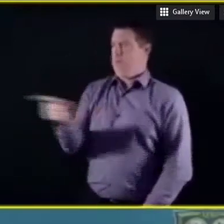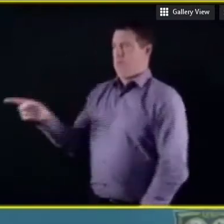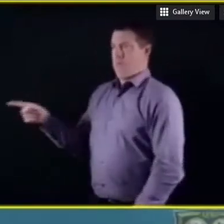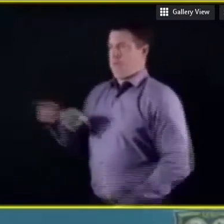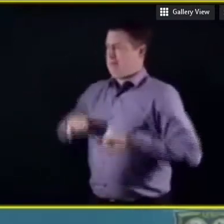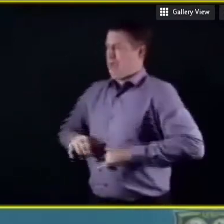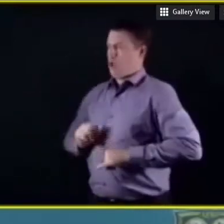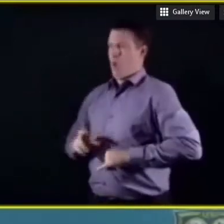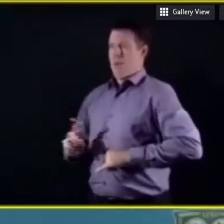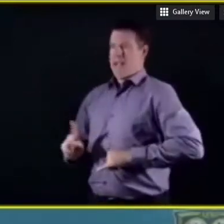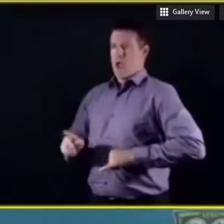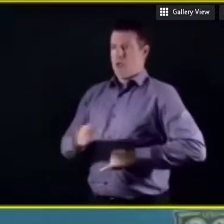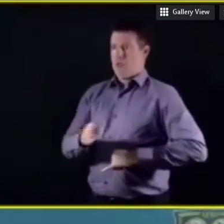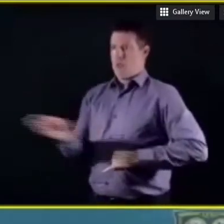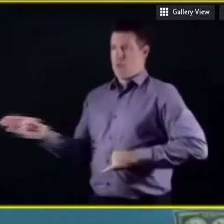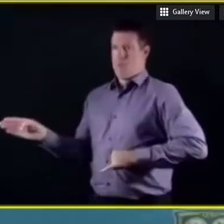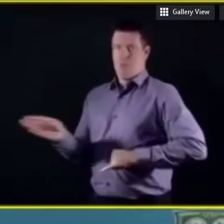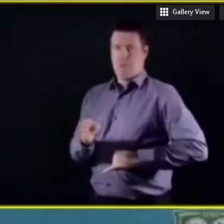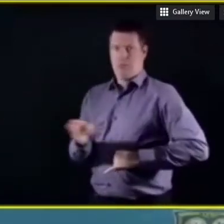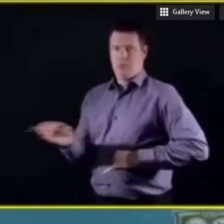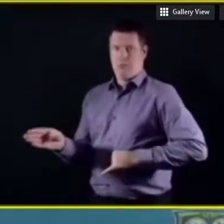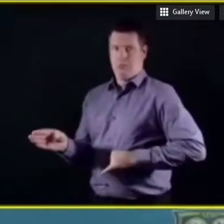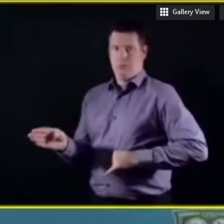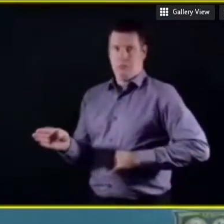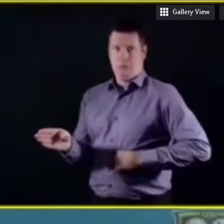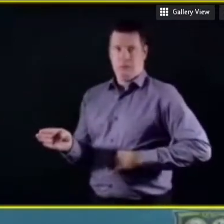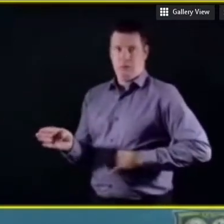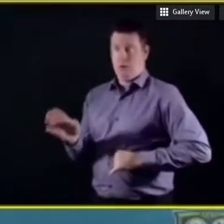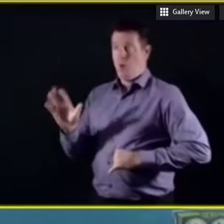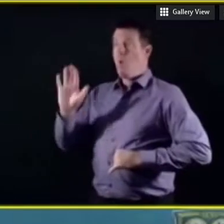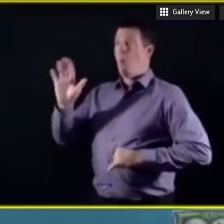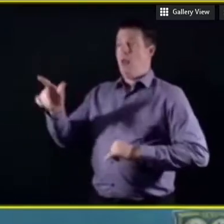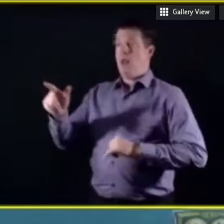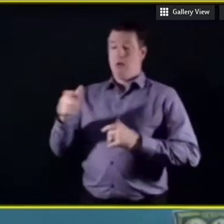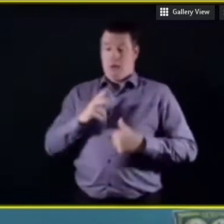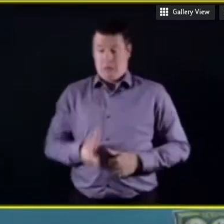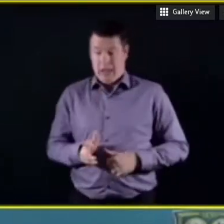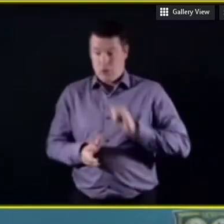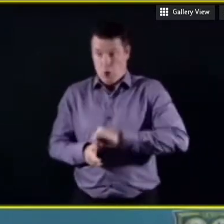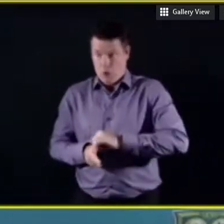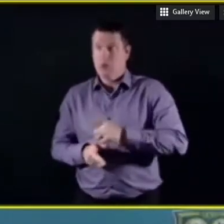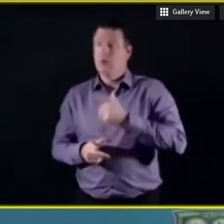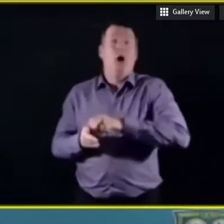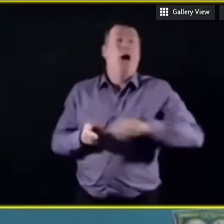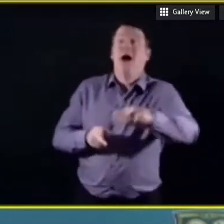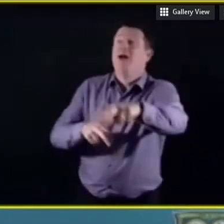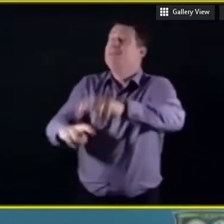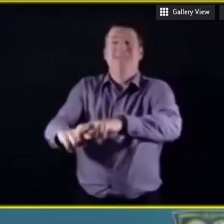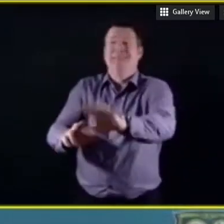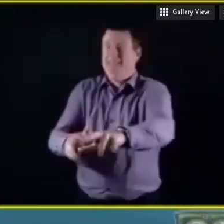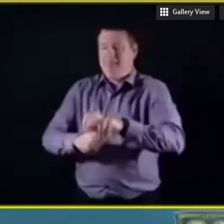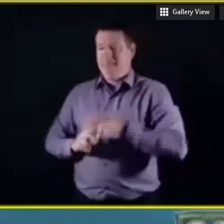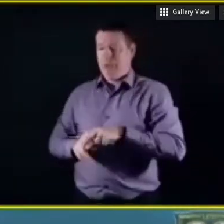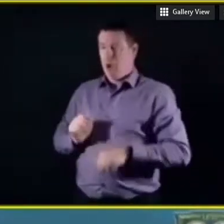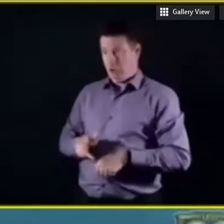won't have 2 patients in the elevator. And then the patient gets out of the